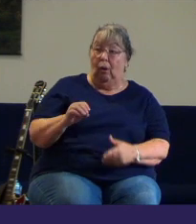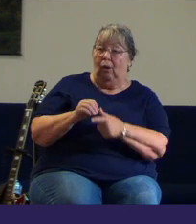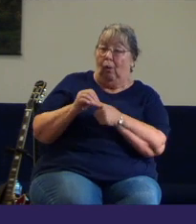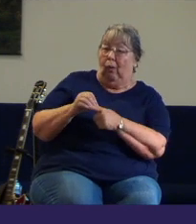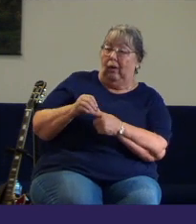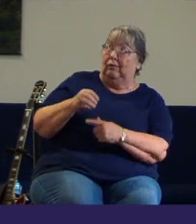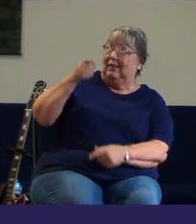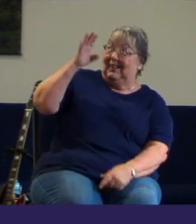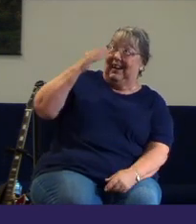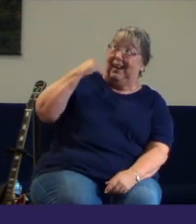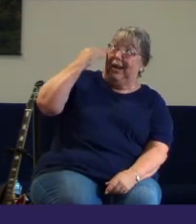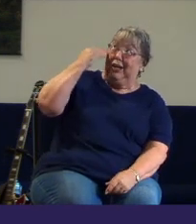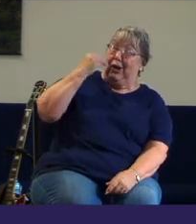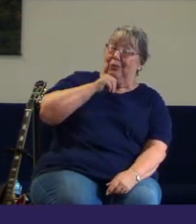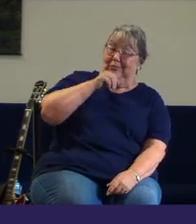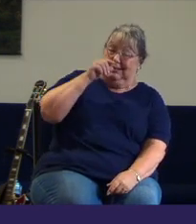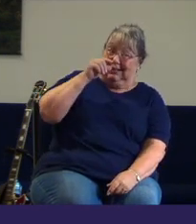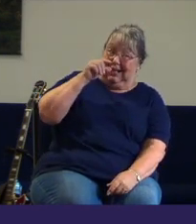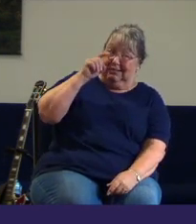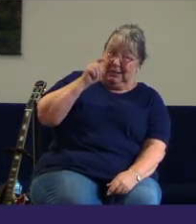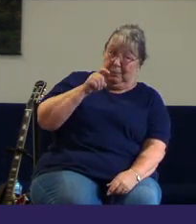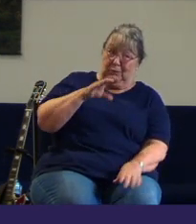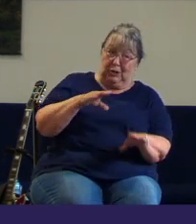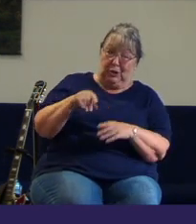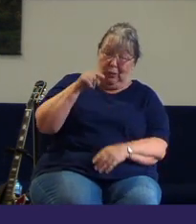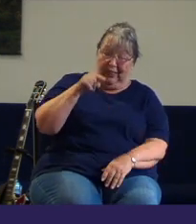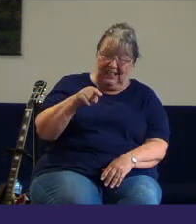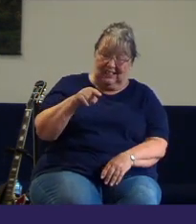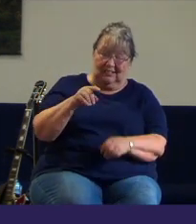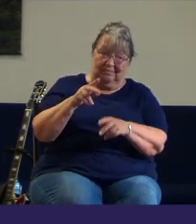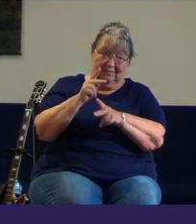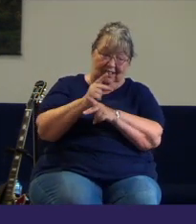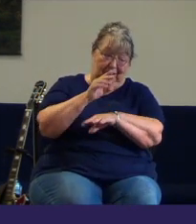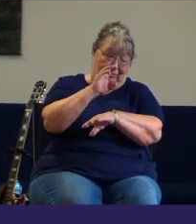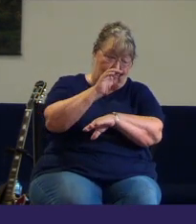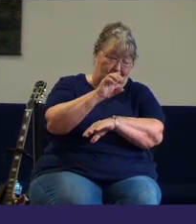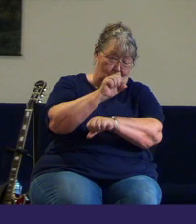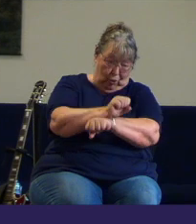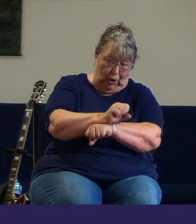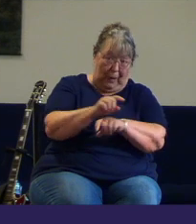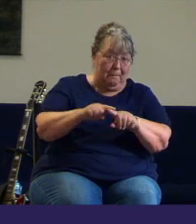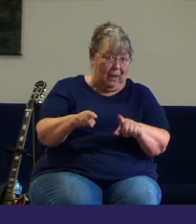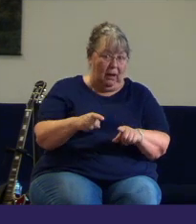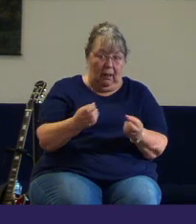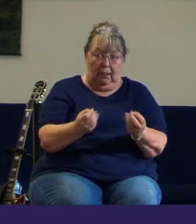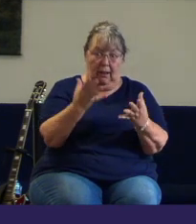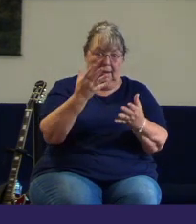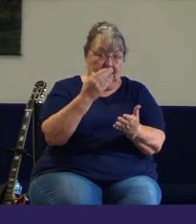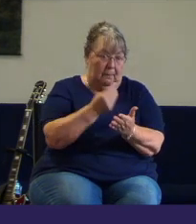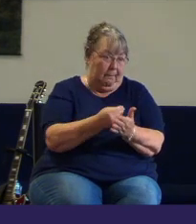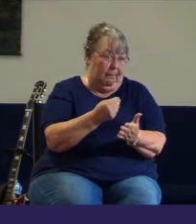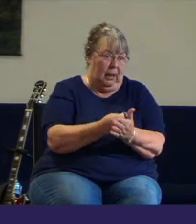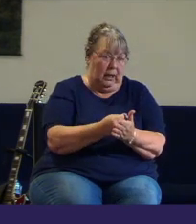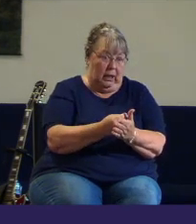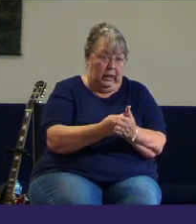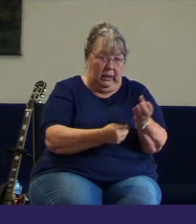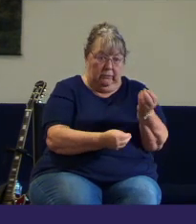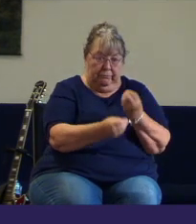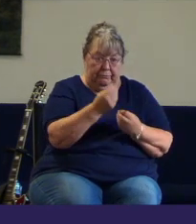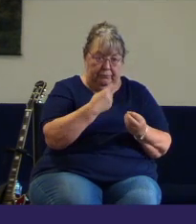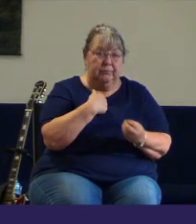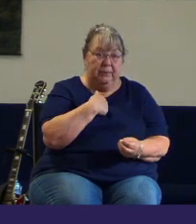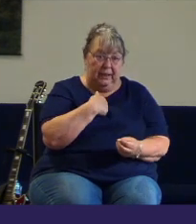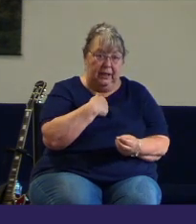to do this kind of work, but it's the only way I'm going to make all this money. And we, like Peter, try to